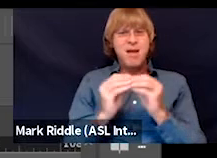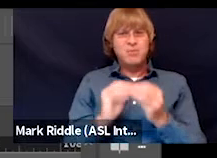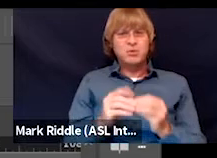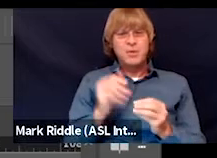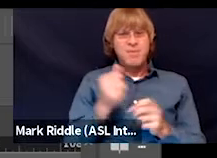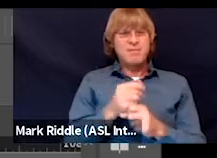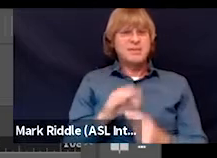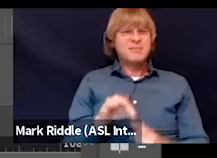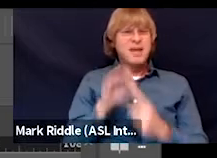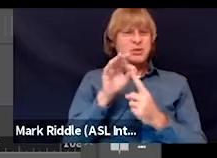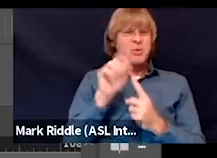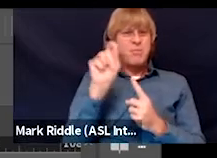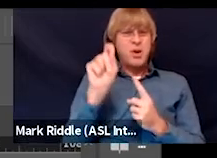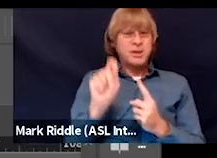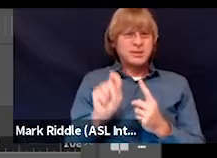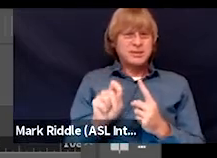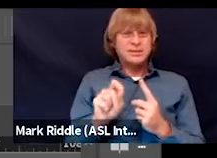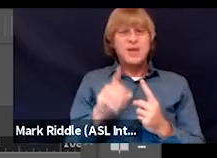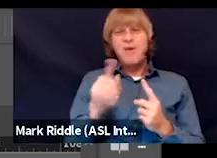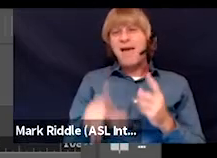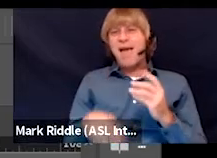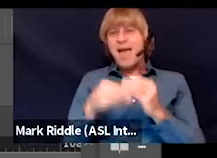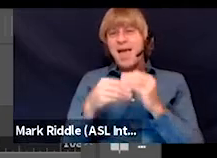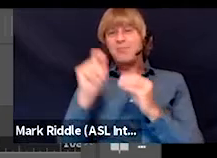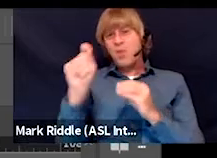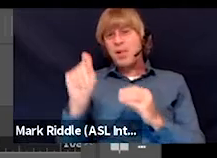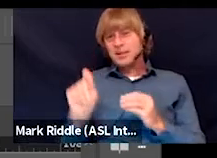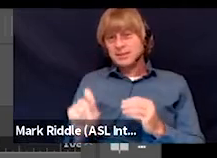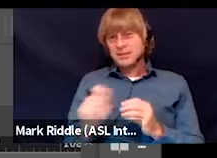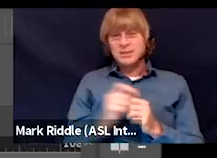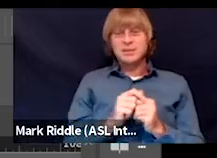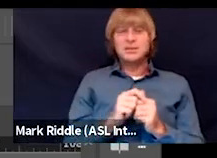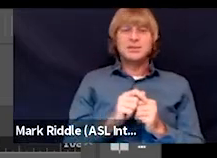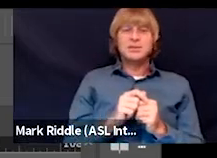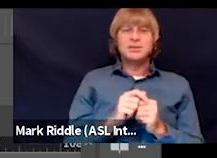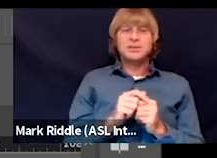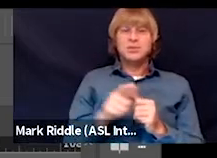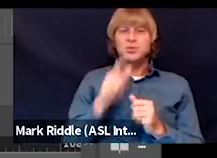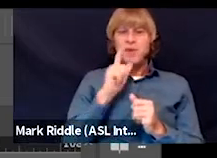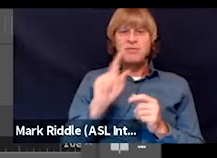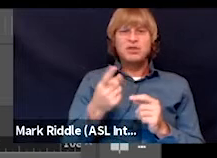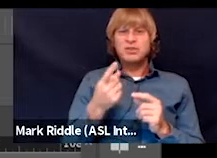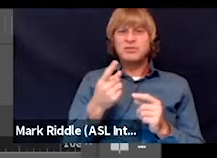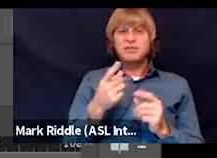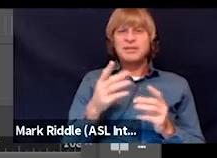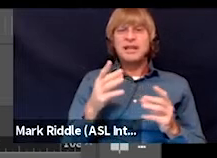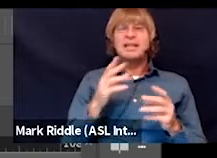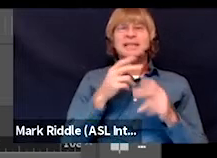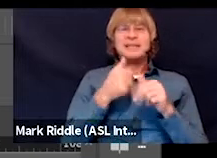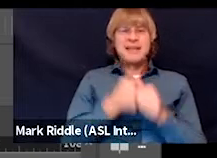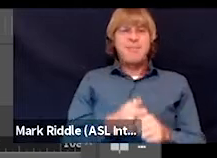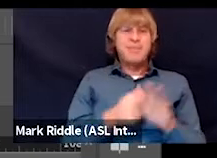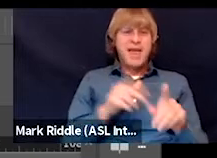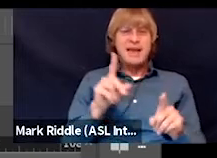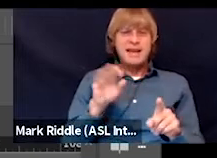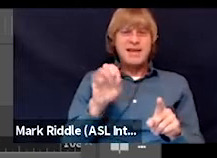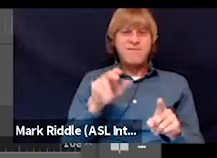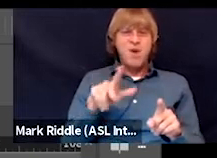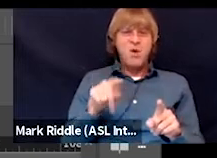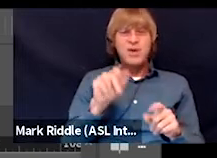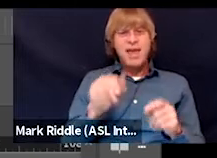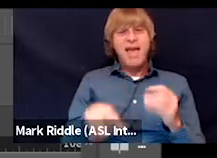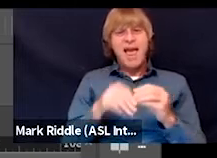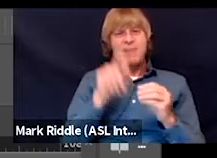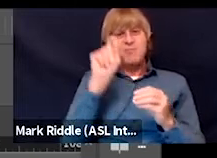special bullets and you can add bullets. You don't have to just accept the defaults, and you can add bullets